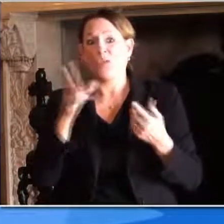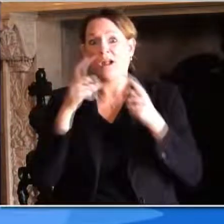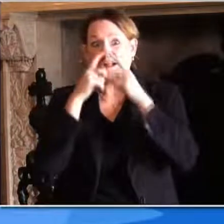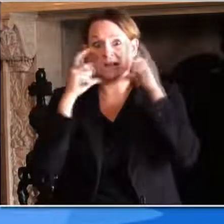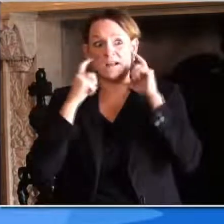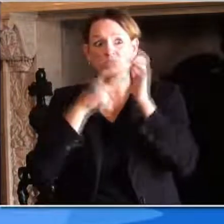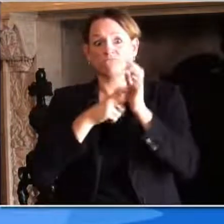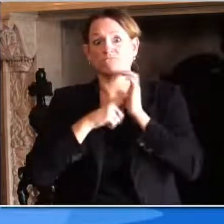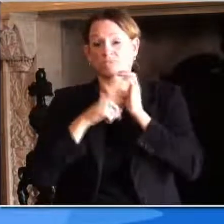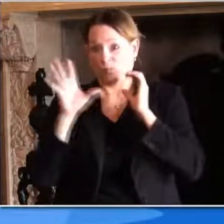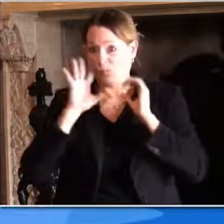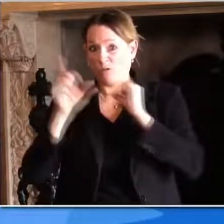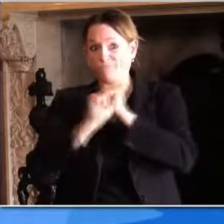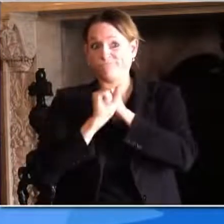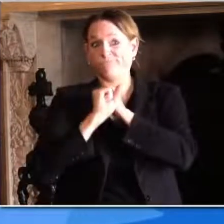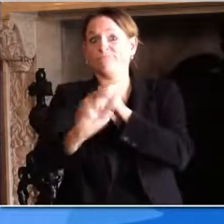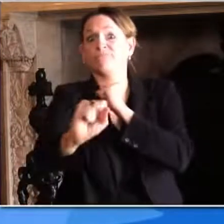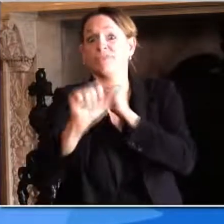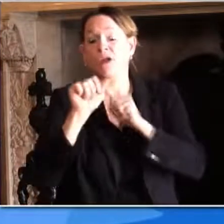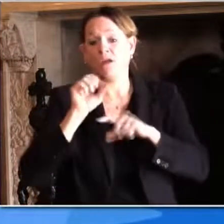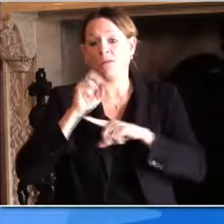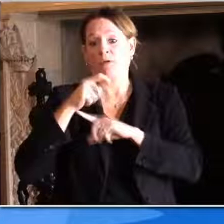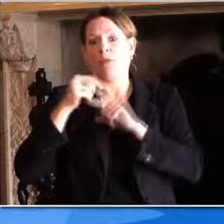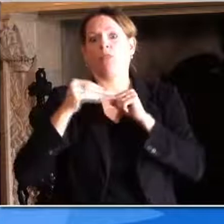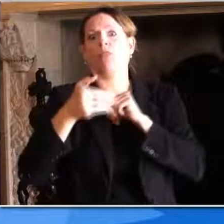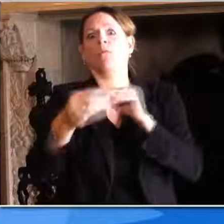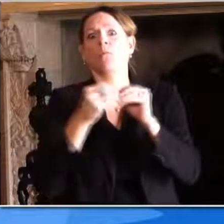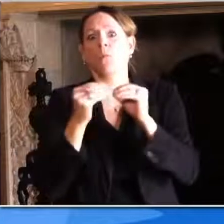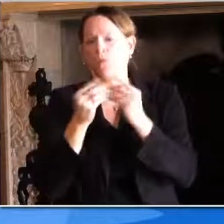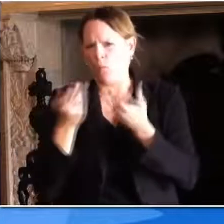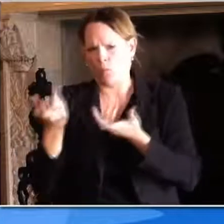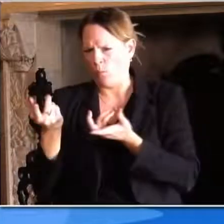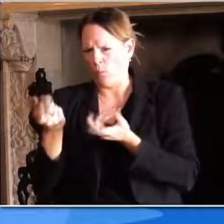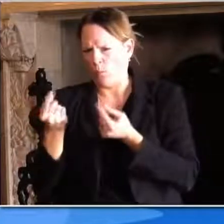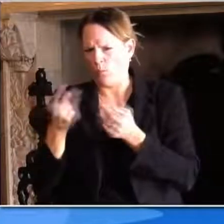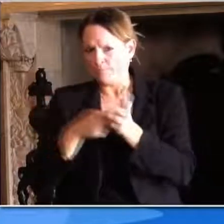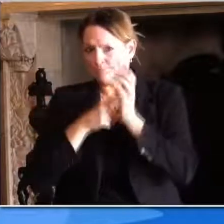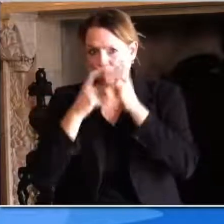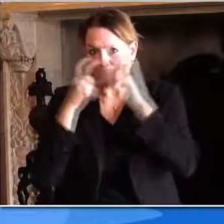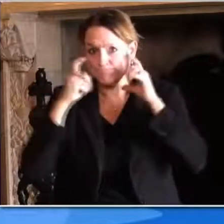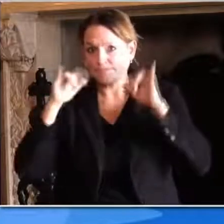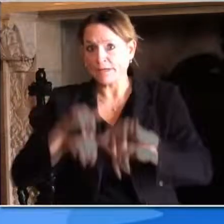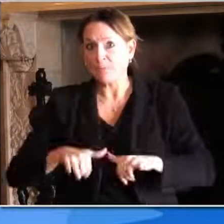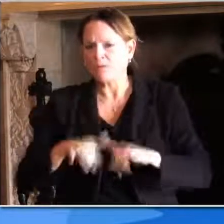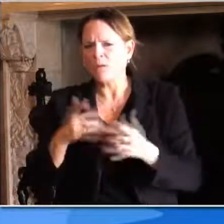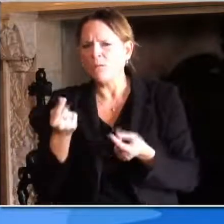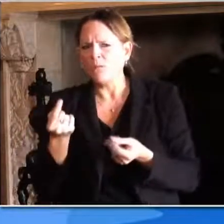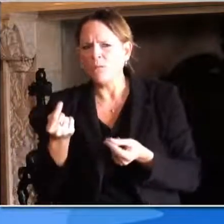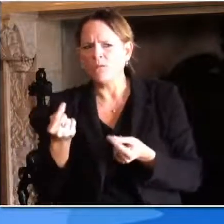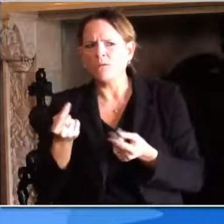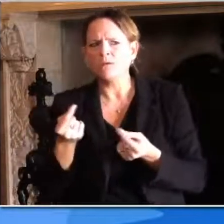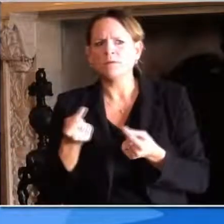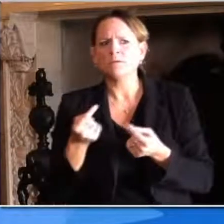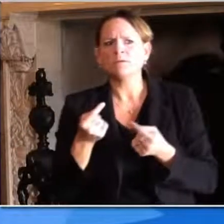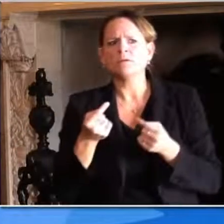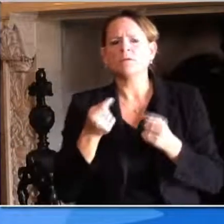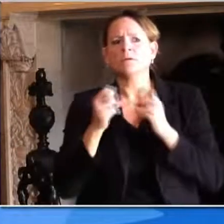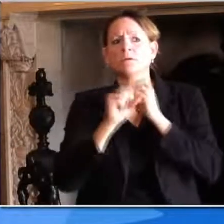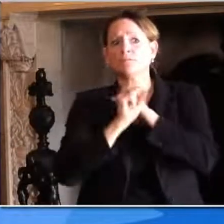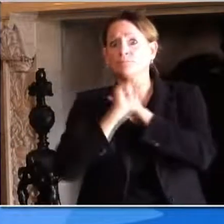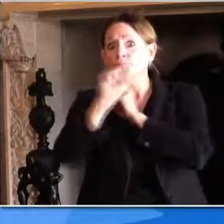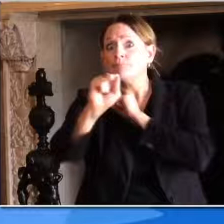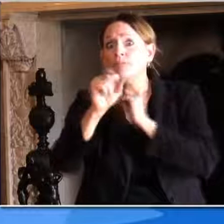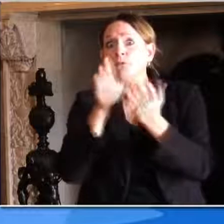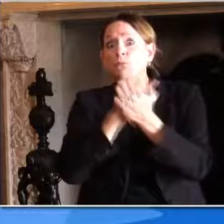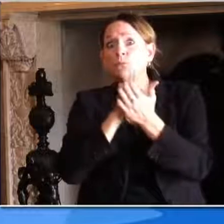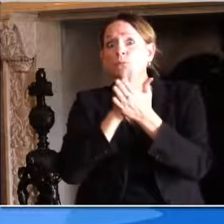kind of basically get that through the end of the school year, or keep it longer, or if there are